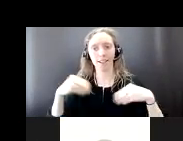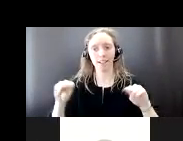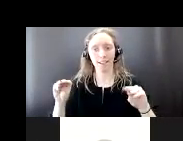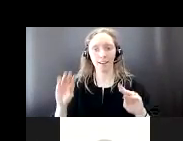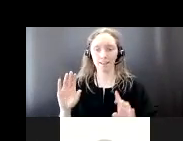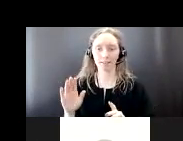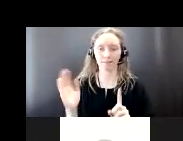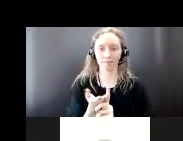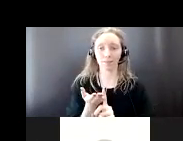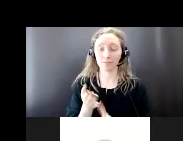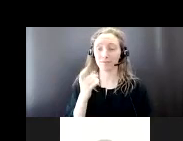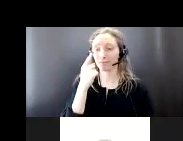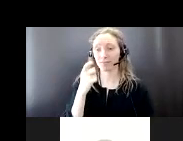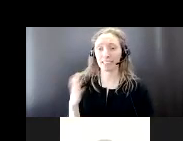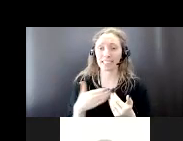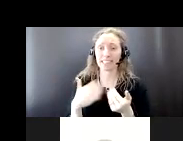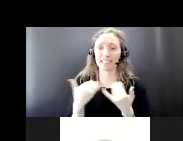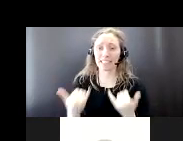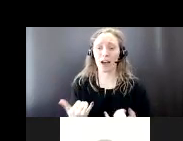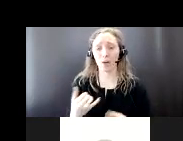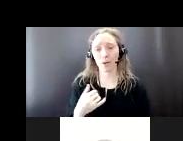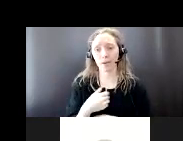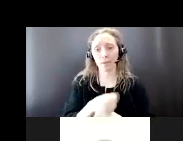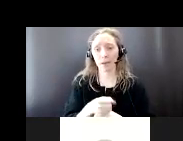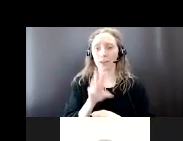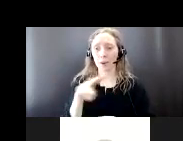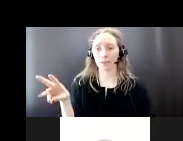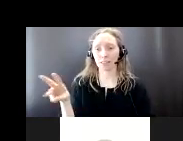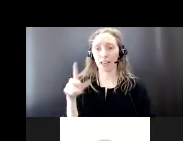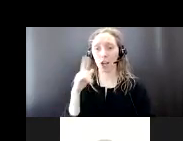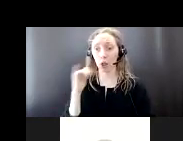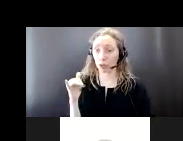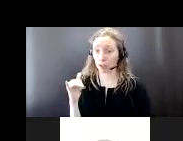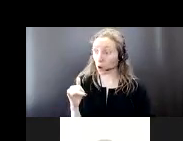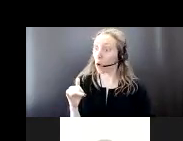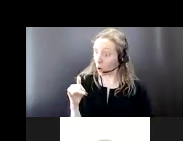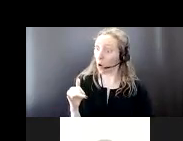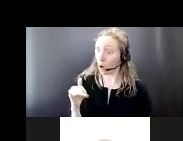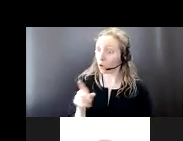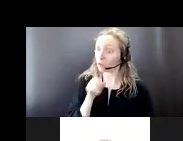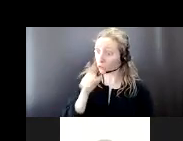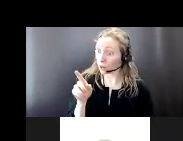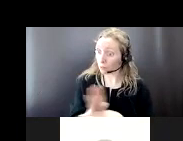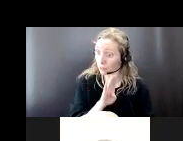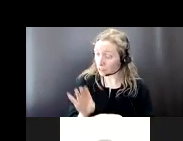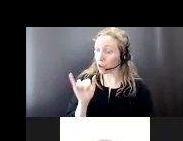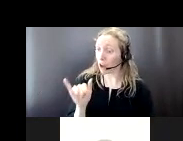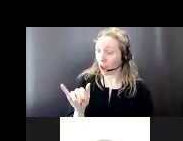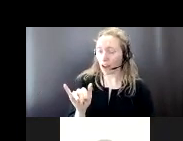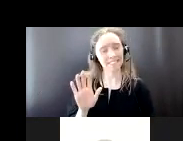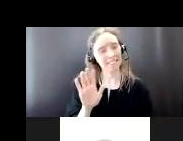for fraudsters now to make a website look legitimate. So always do your research and make sure that you're on